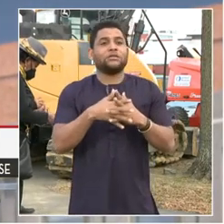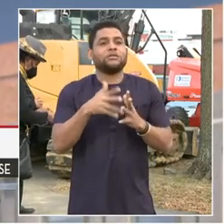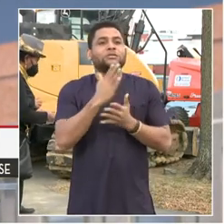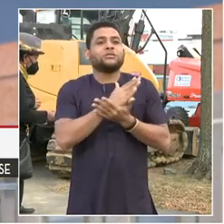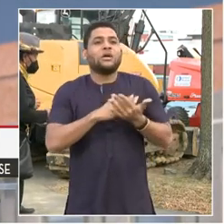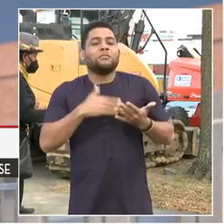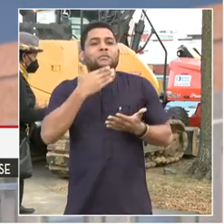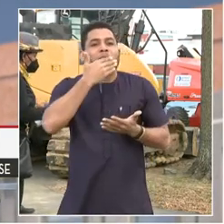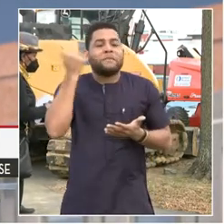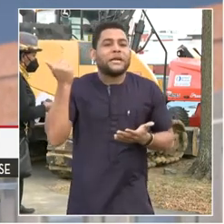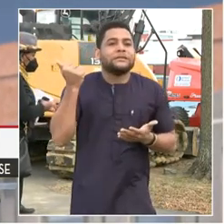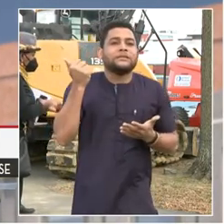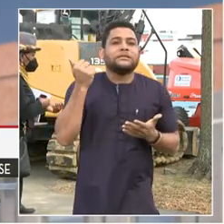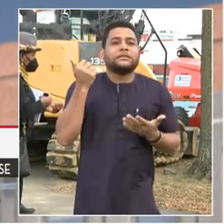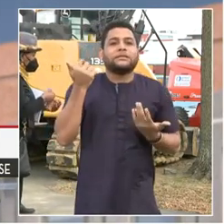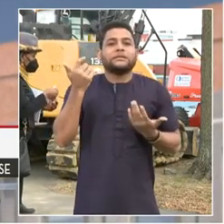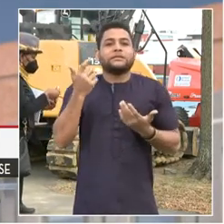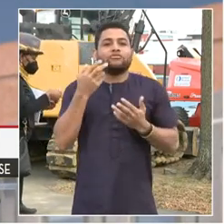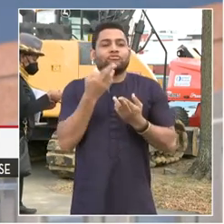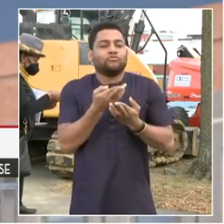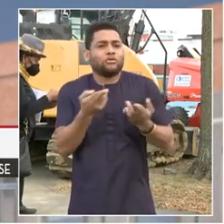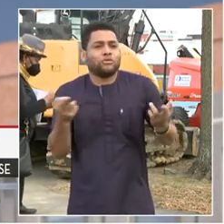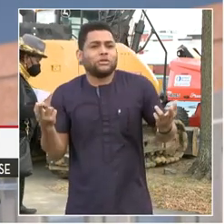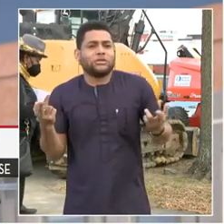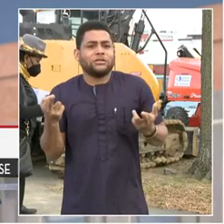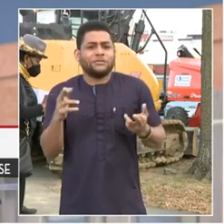outcomes in the entire country.